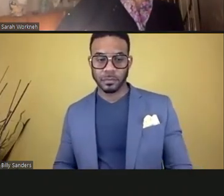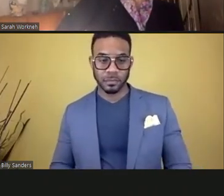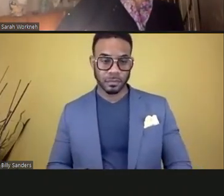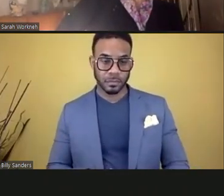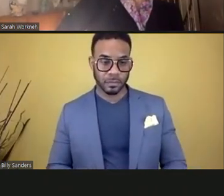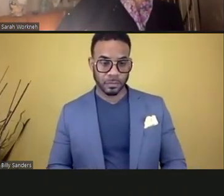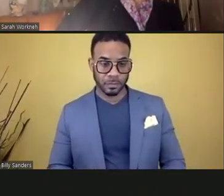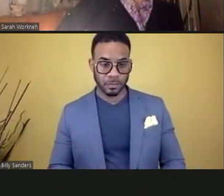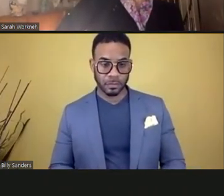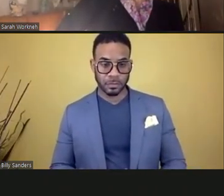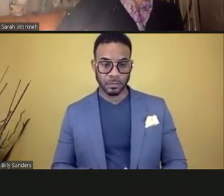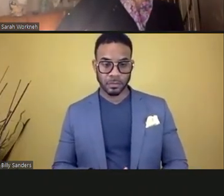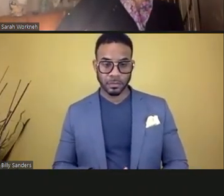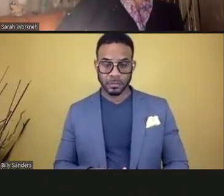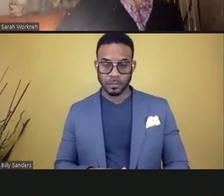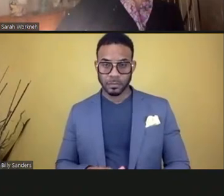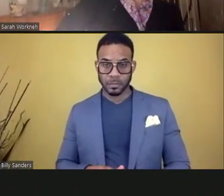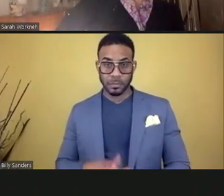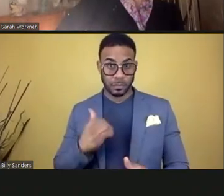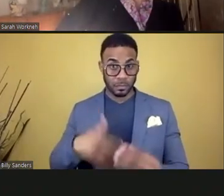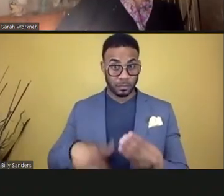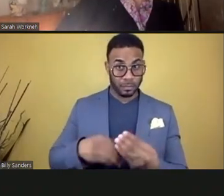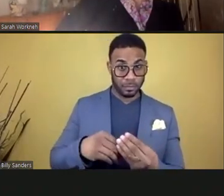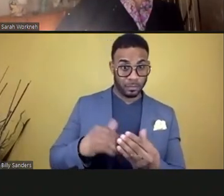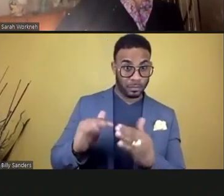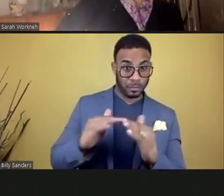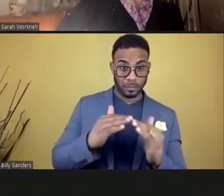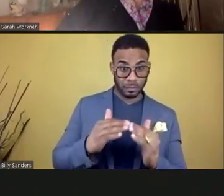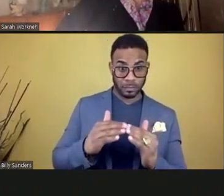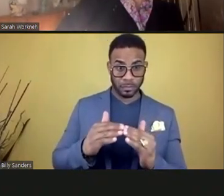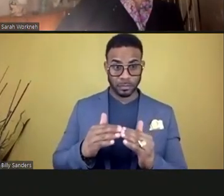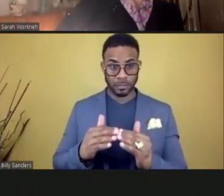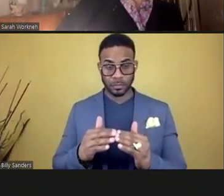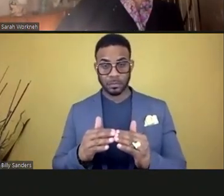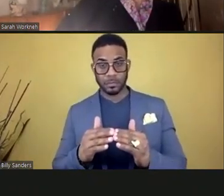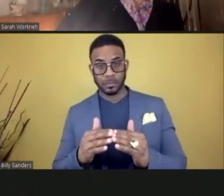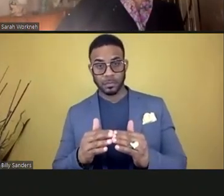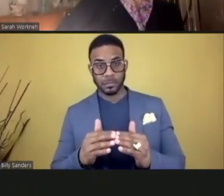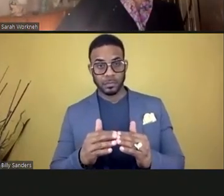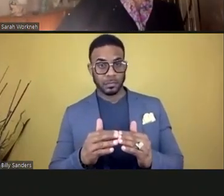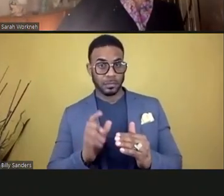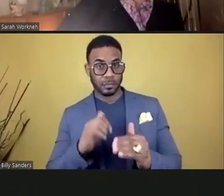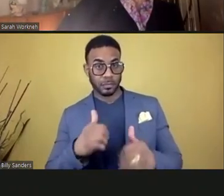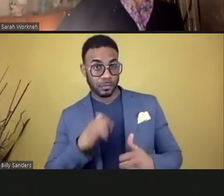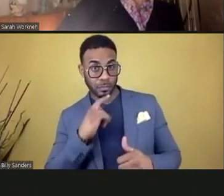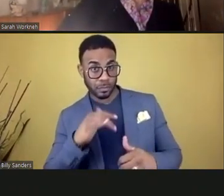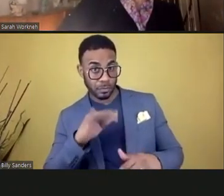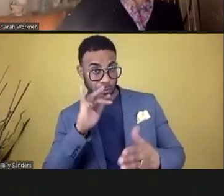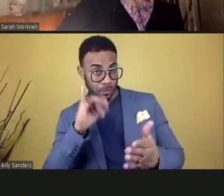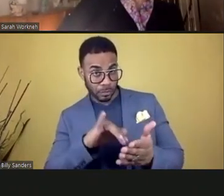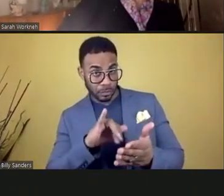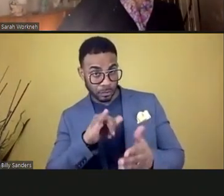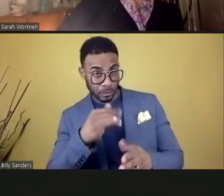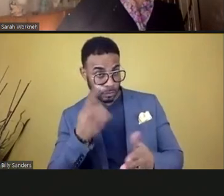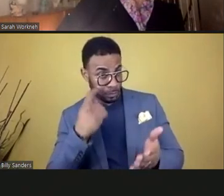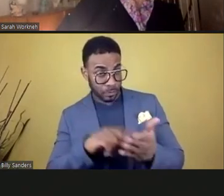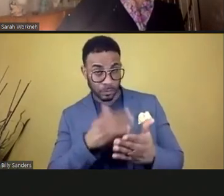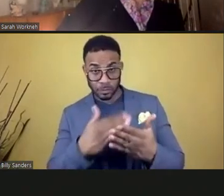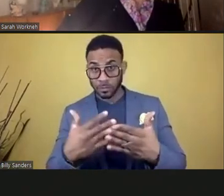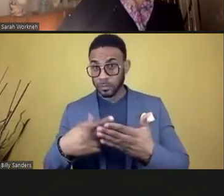Can you all kind of also add the community where your residencies are cited as a part of this conversation?